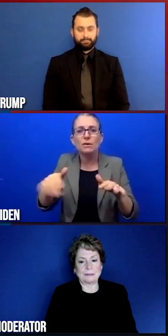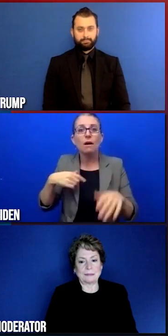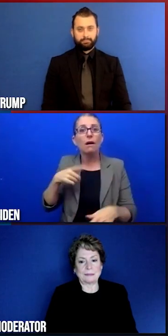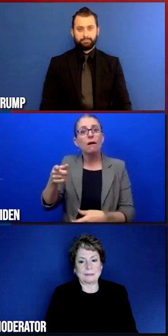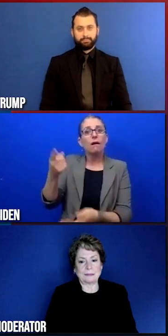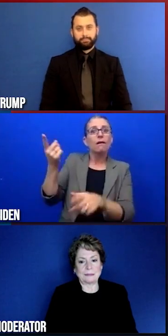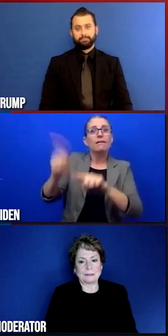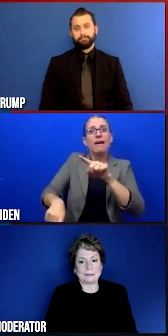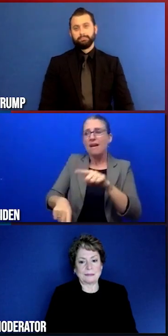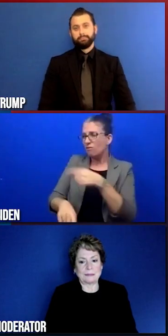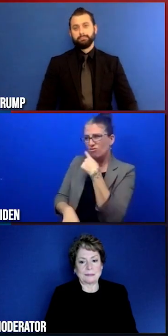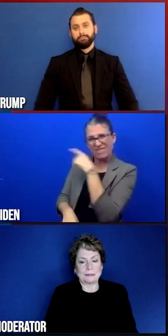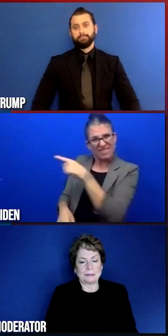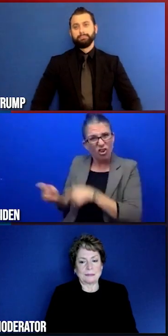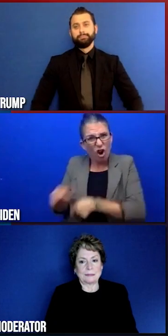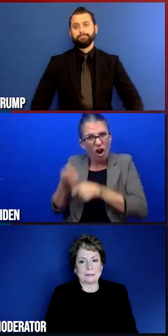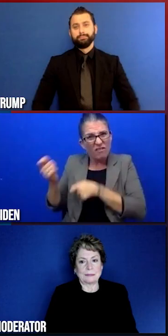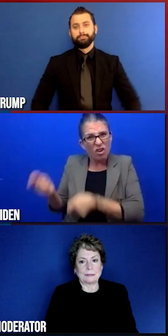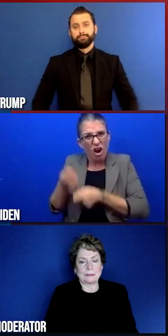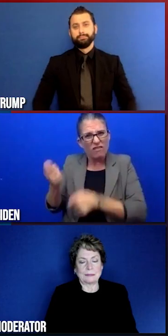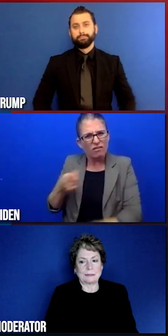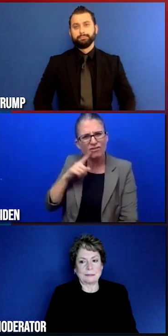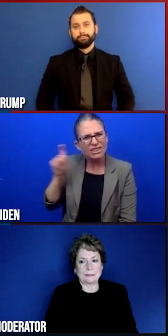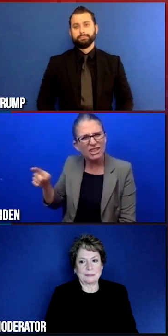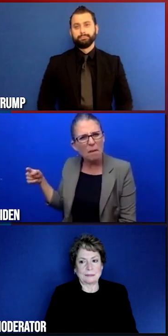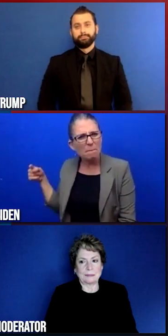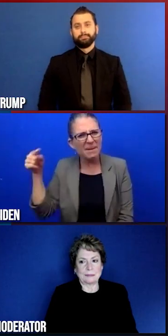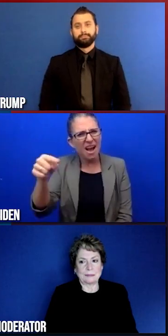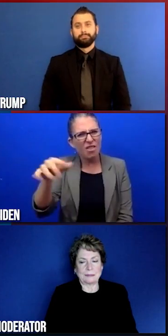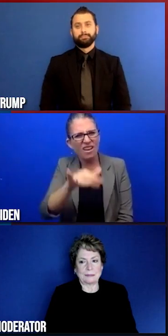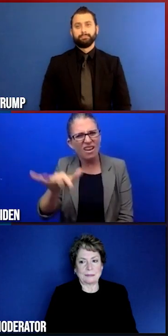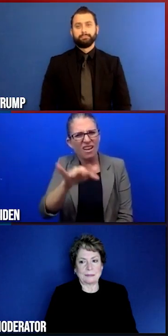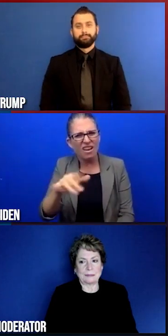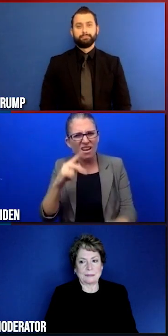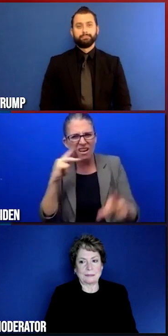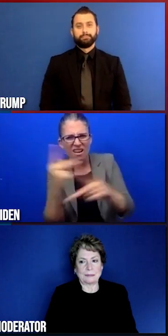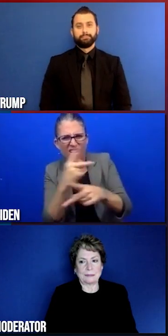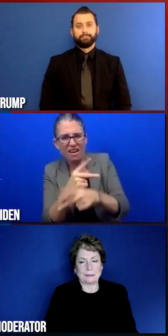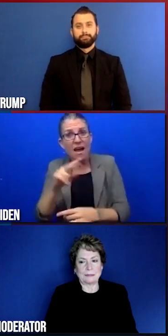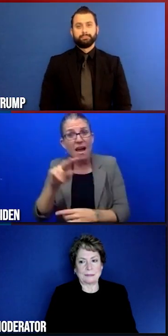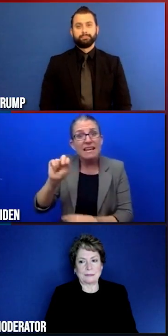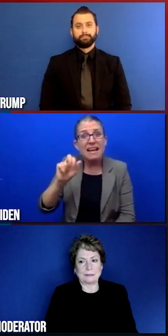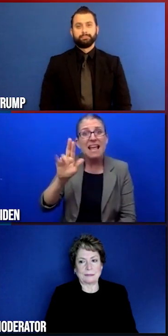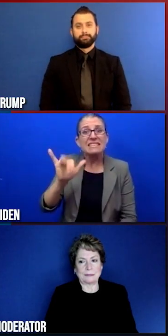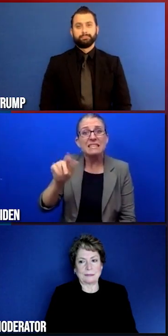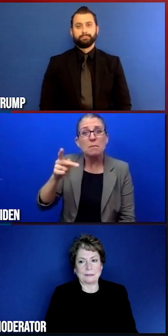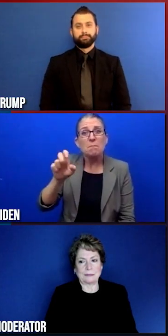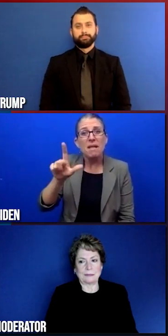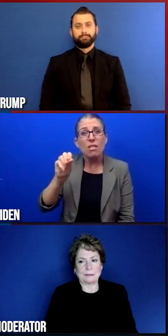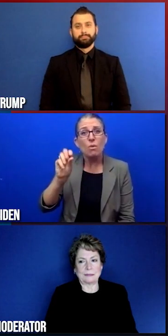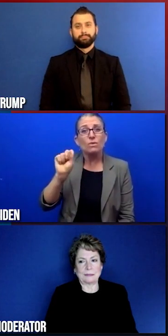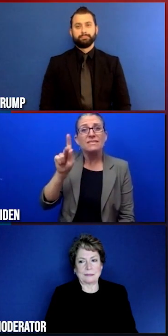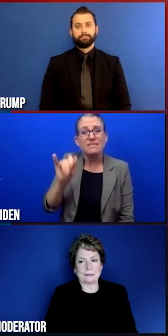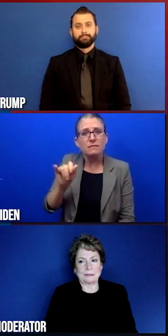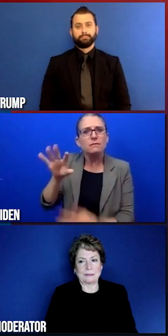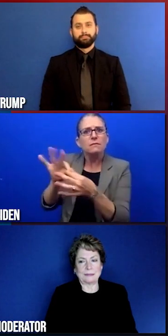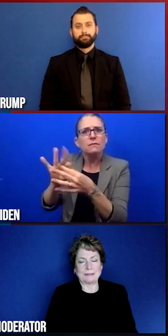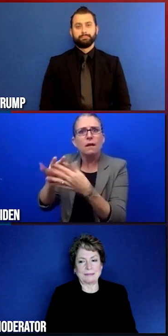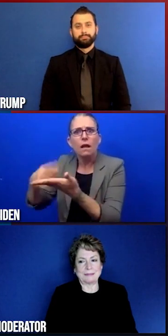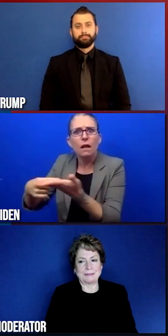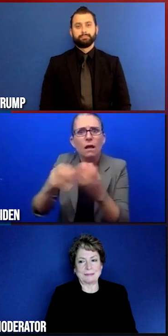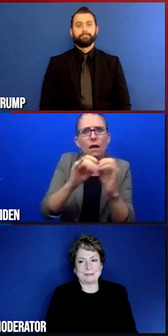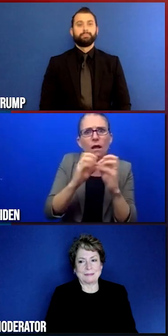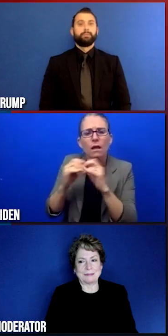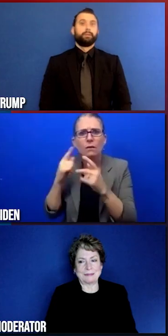Pelosi and the rest of the Democrats and Republicans about what to do about the acts they were passing for billions of dollars to make sure people had